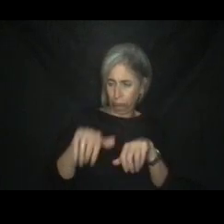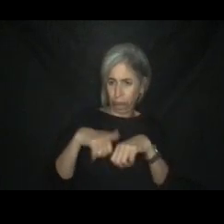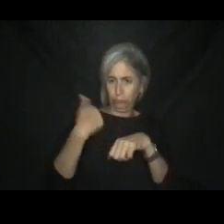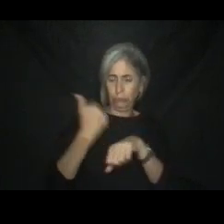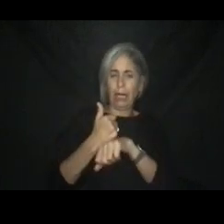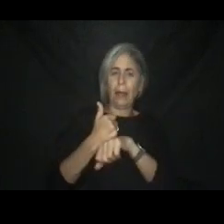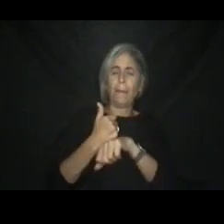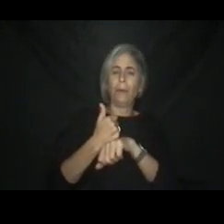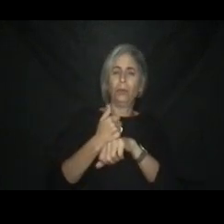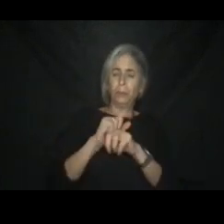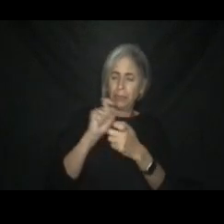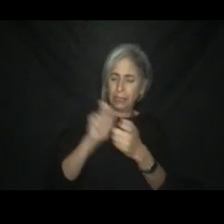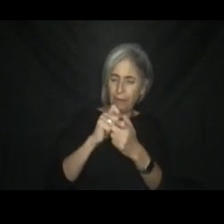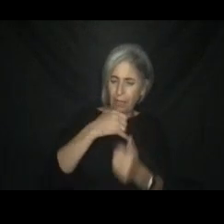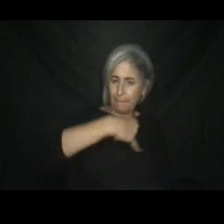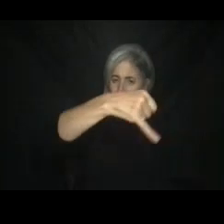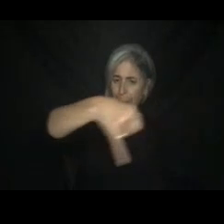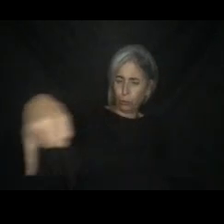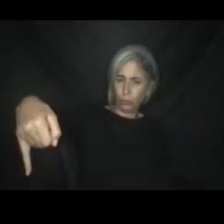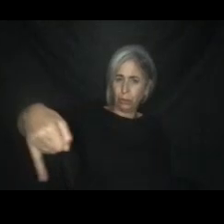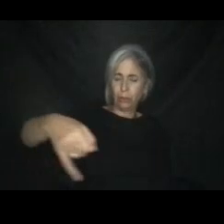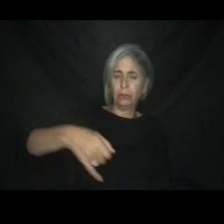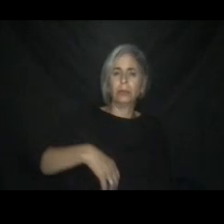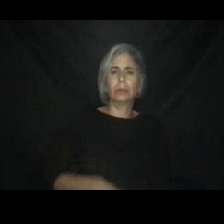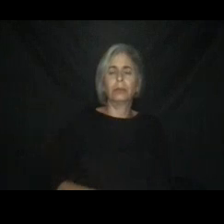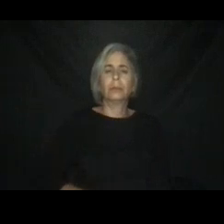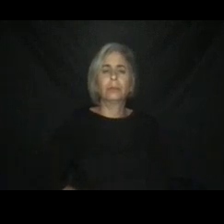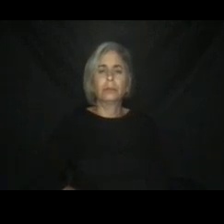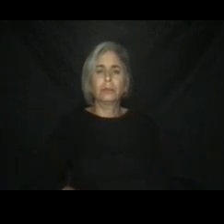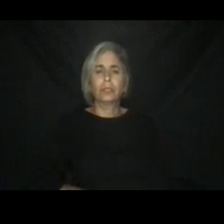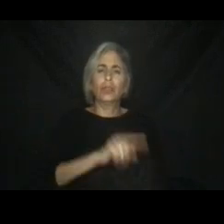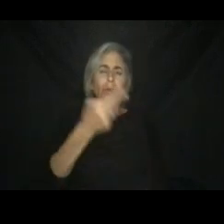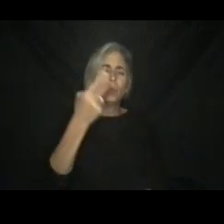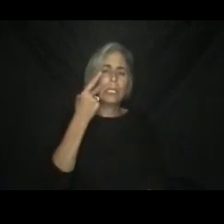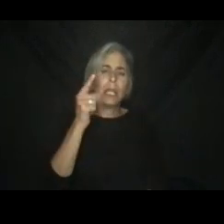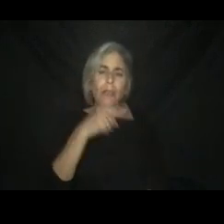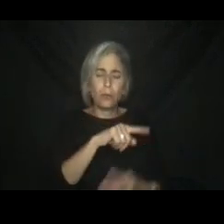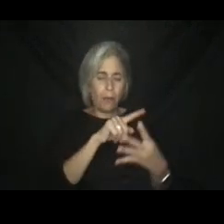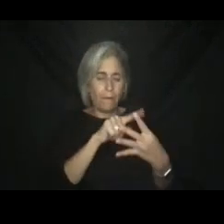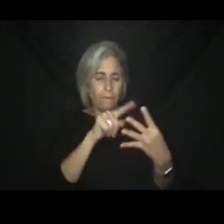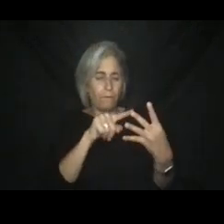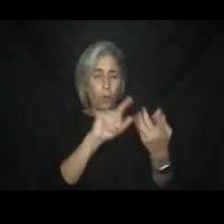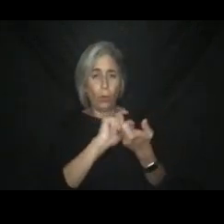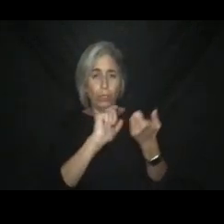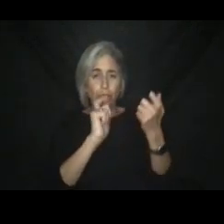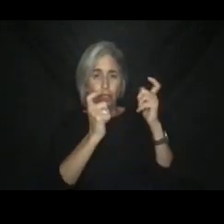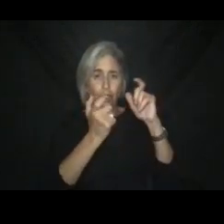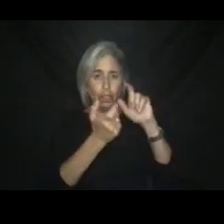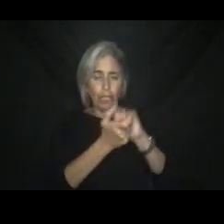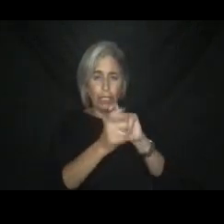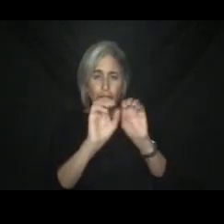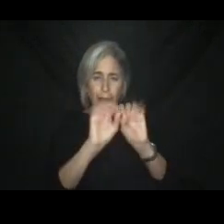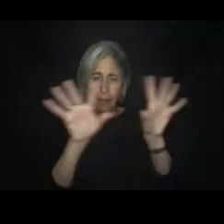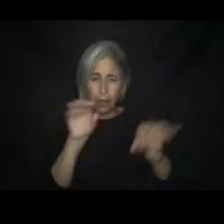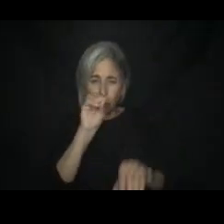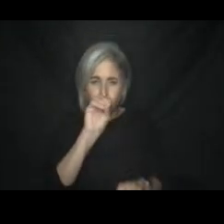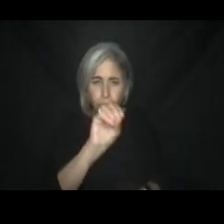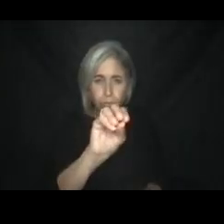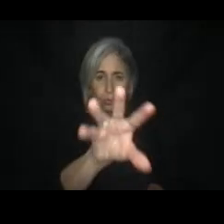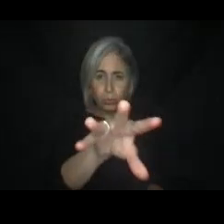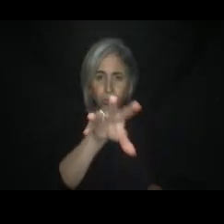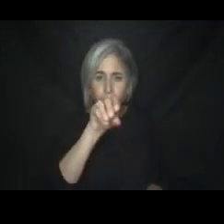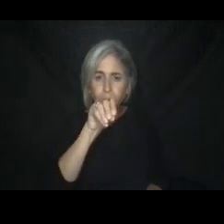alternative. And if we can go to the next slide, thank you, you'll see that those 4 changes zoomed in on.